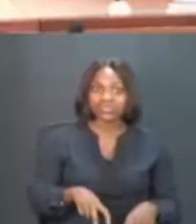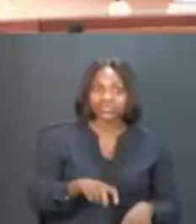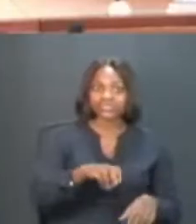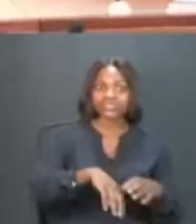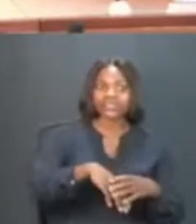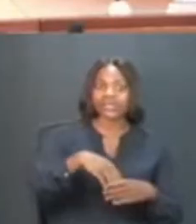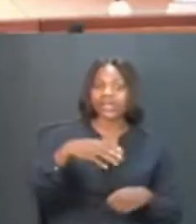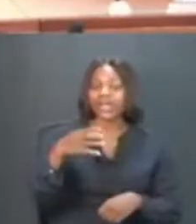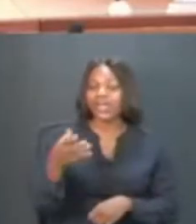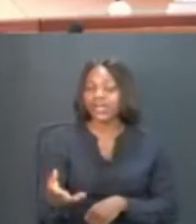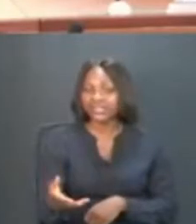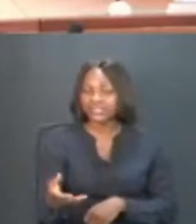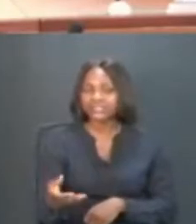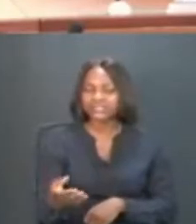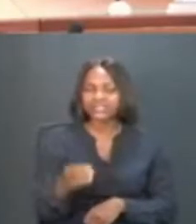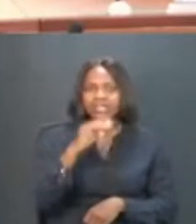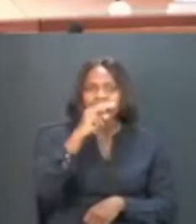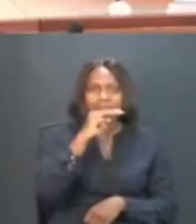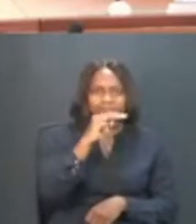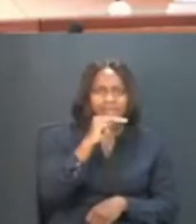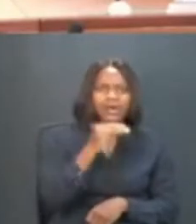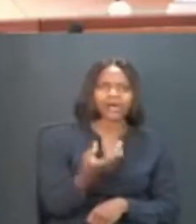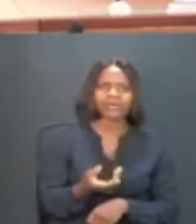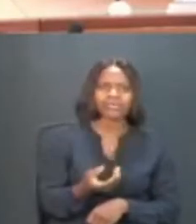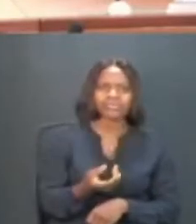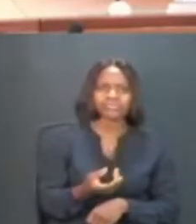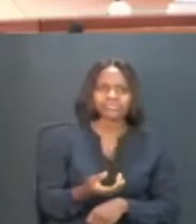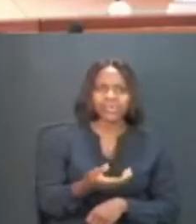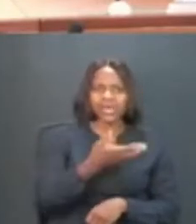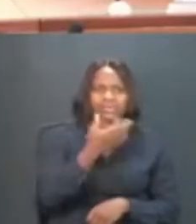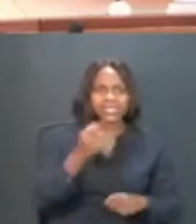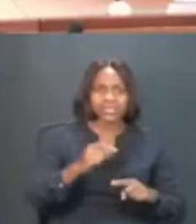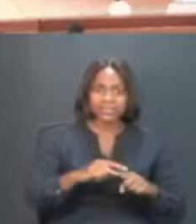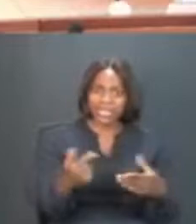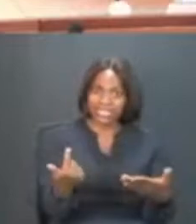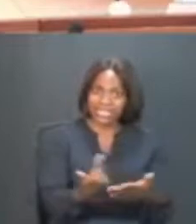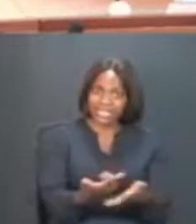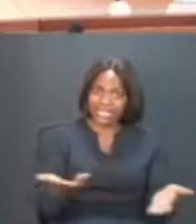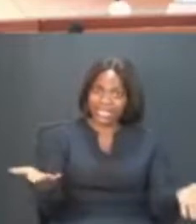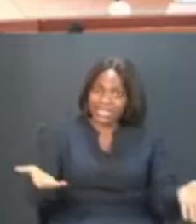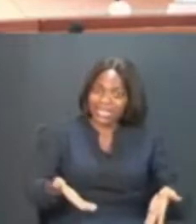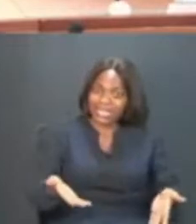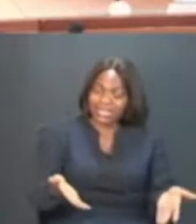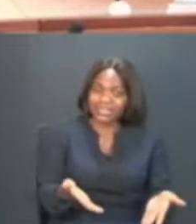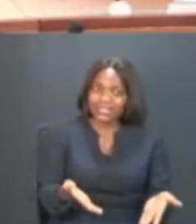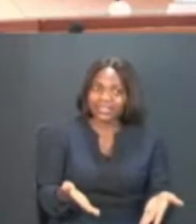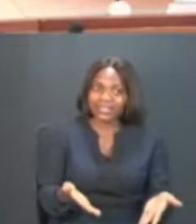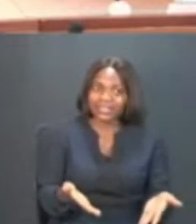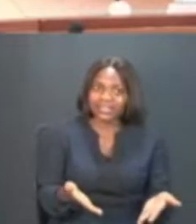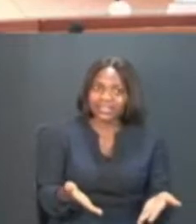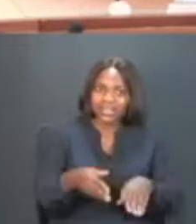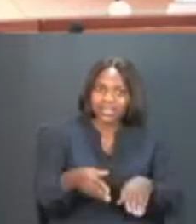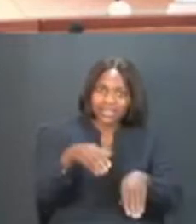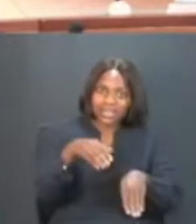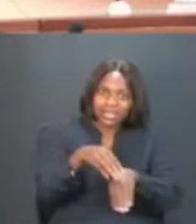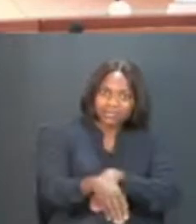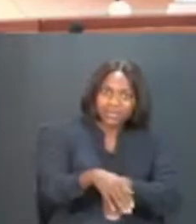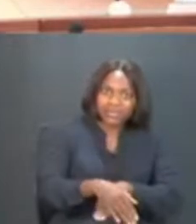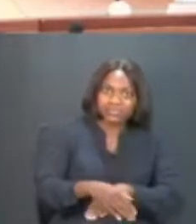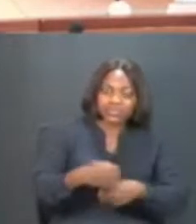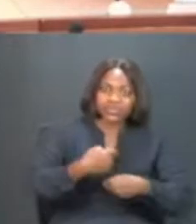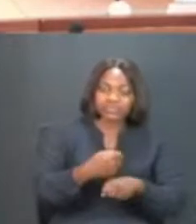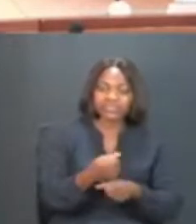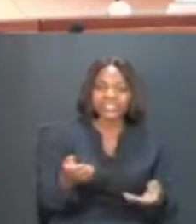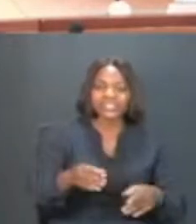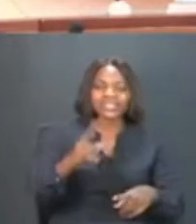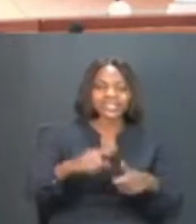the best. In your own country, the mango that is produced in Ghana and is produced in a pineapple that is produced in Ghana, you